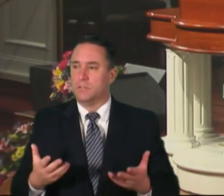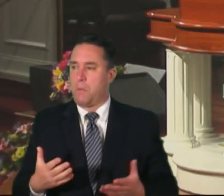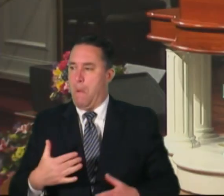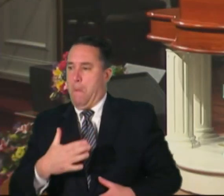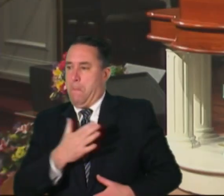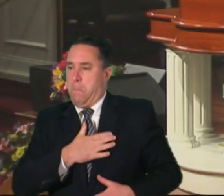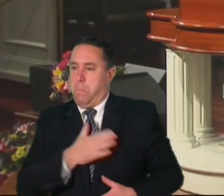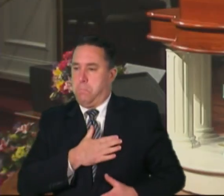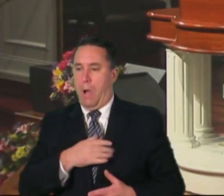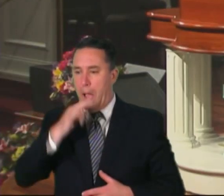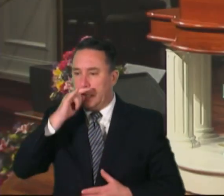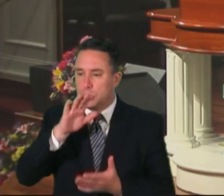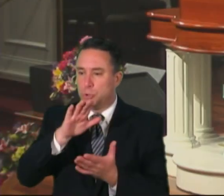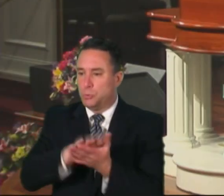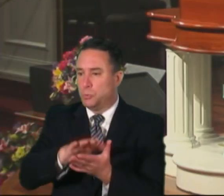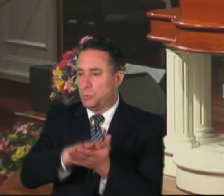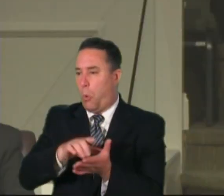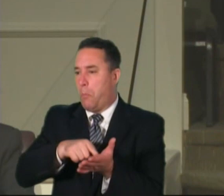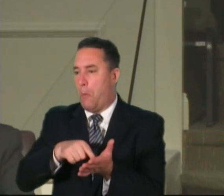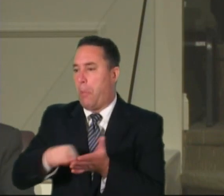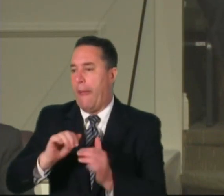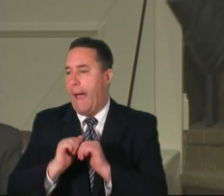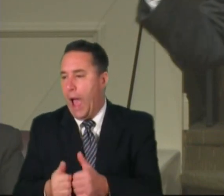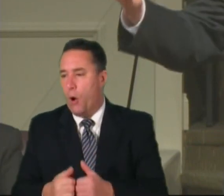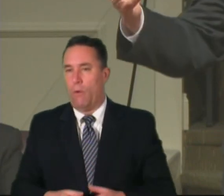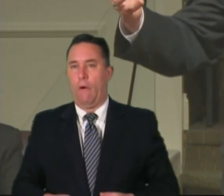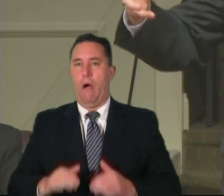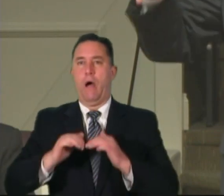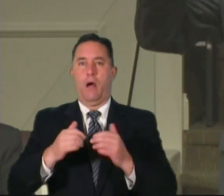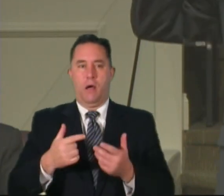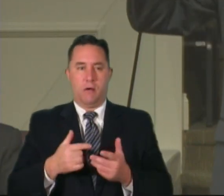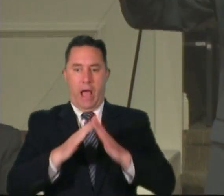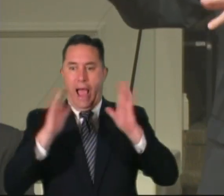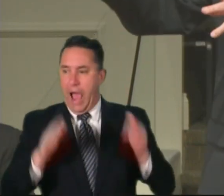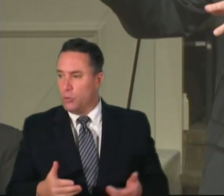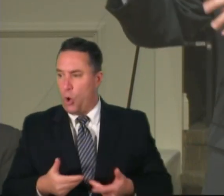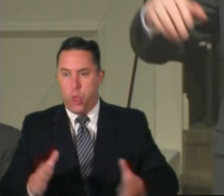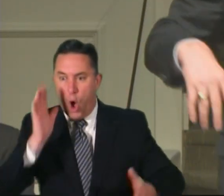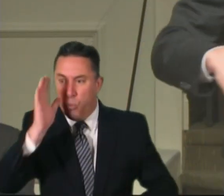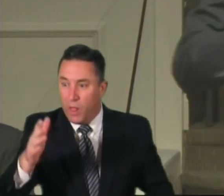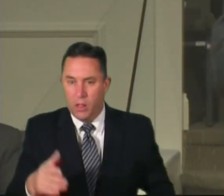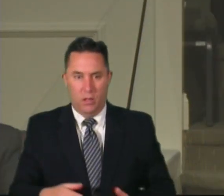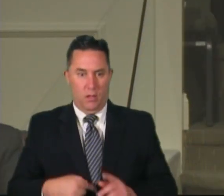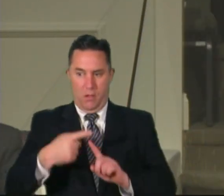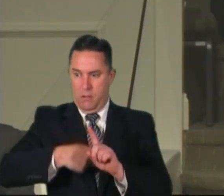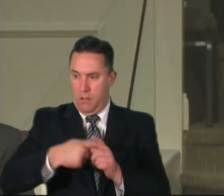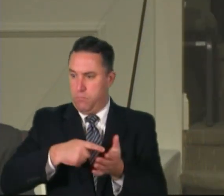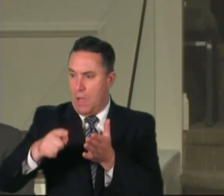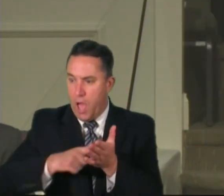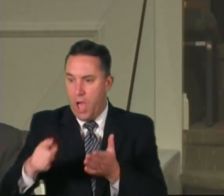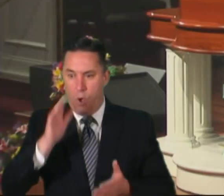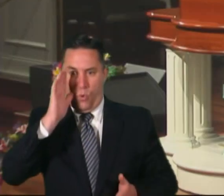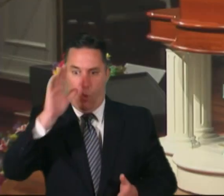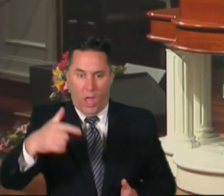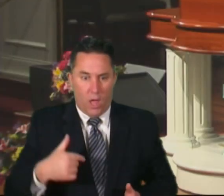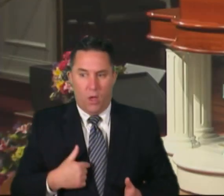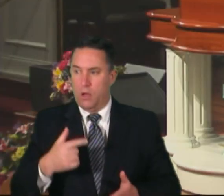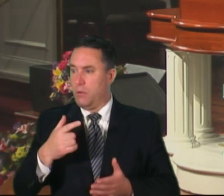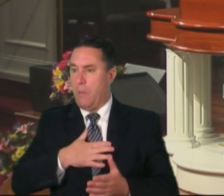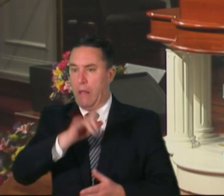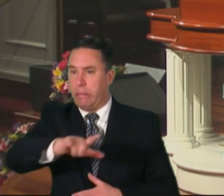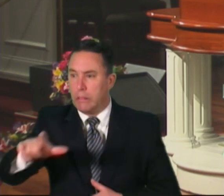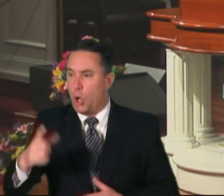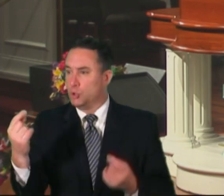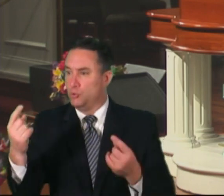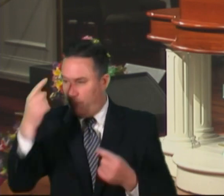going to be able to pay for my kid's school bill? How am I going to be able to keep my house? Am I going to be able to make my mortgage? Can I make my rent? What's my landlord